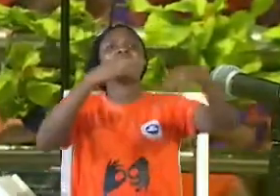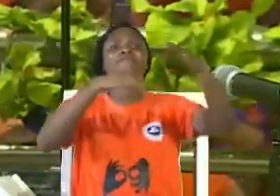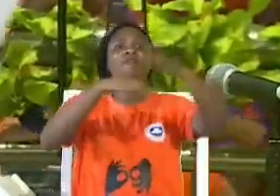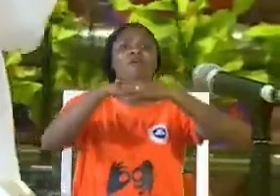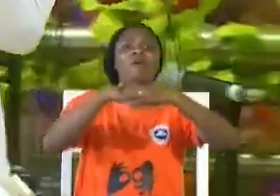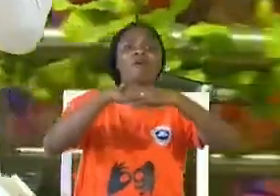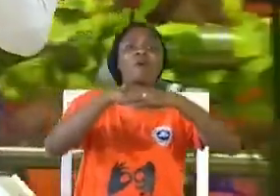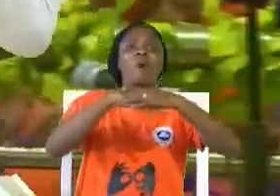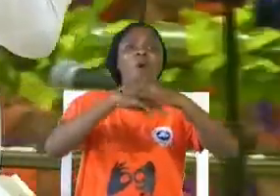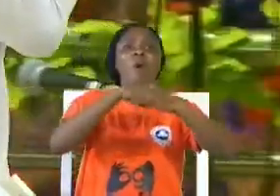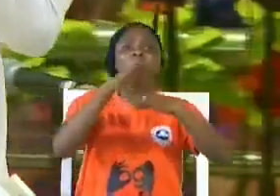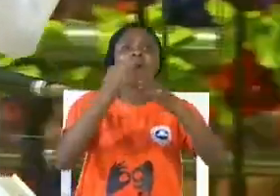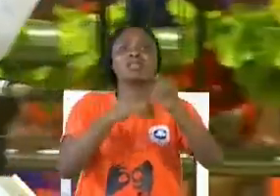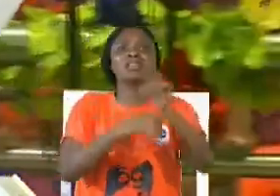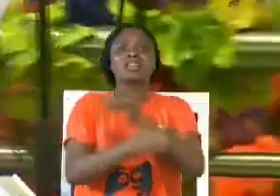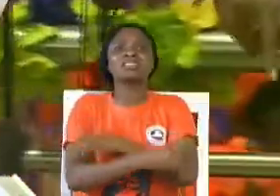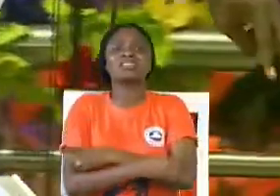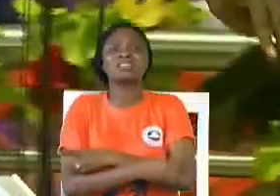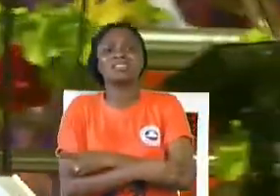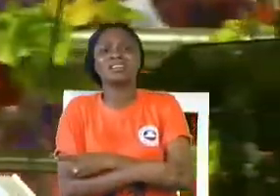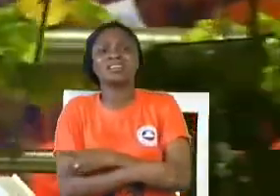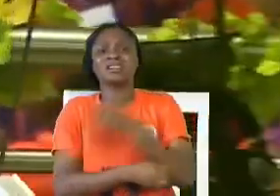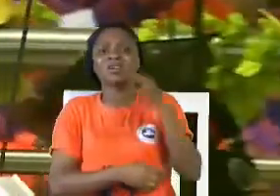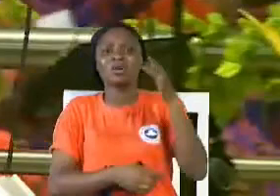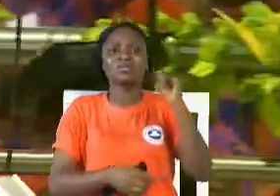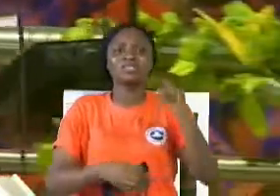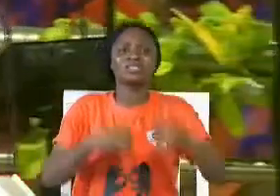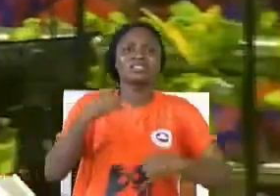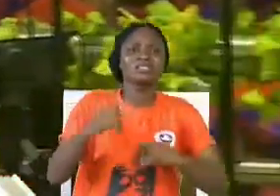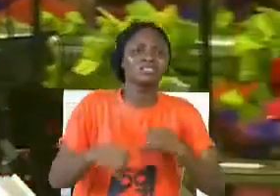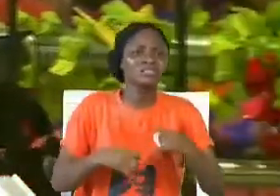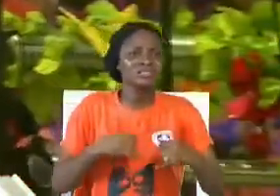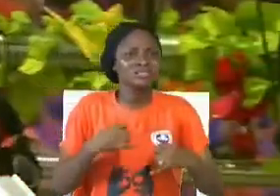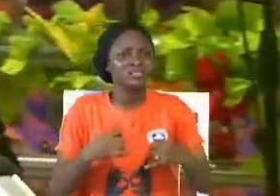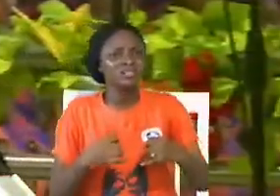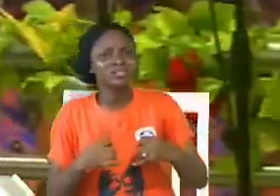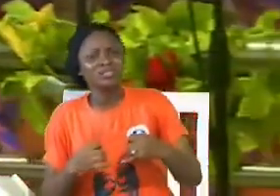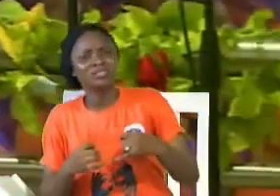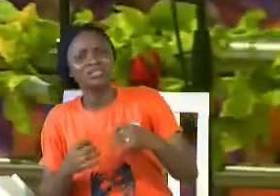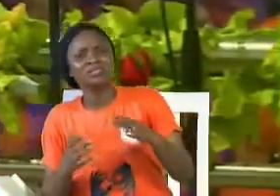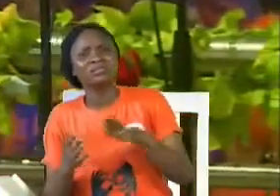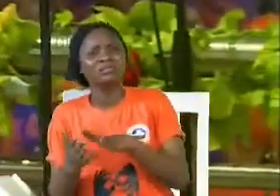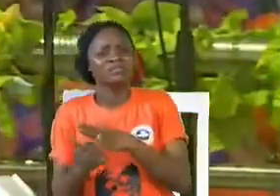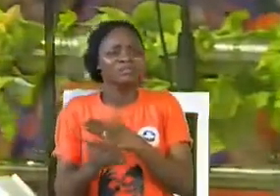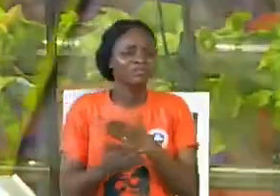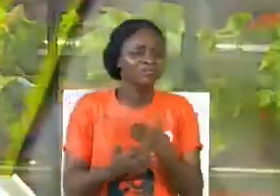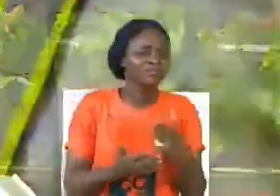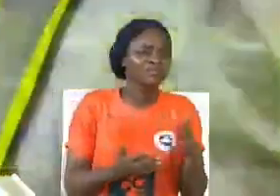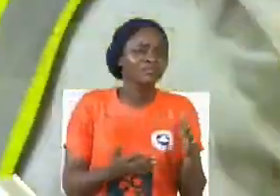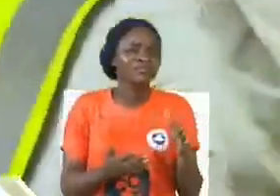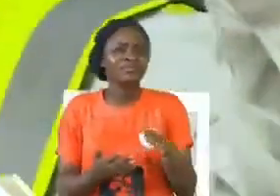what a day of rejoicing that will be